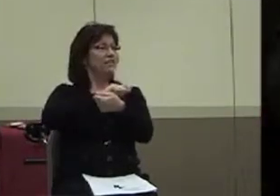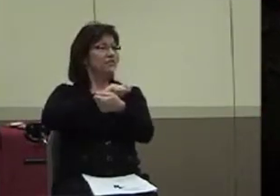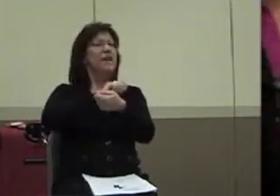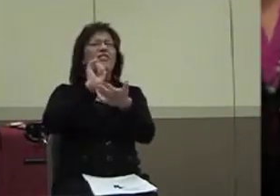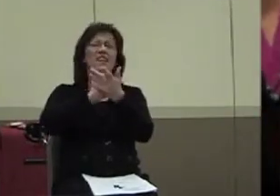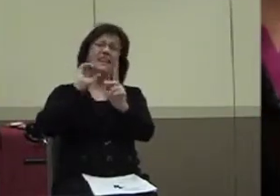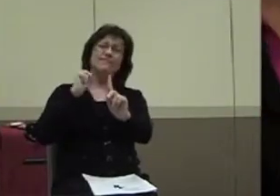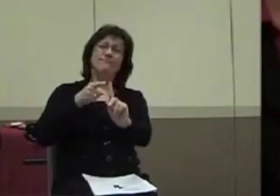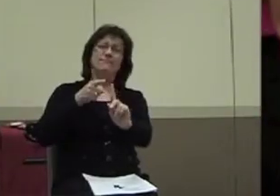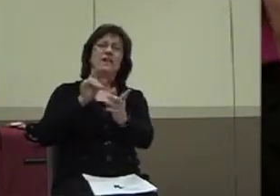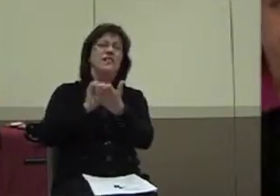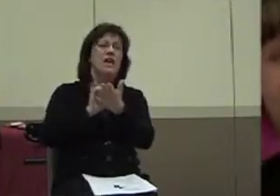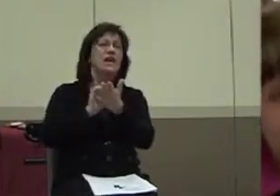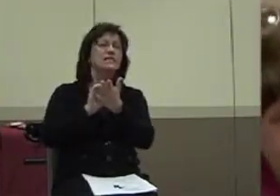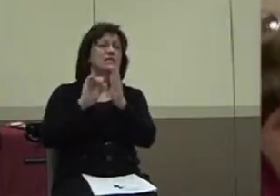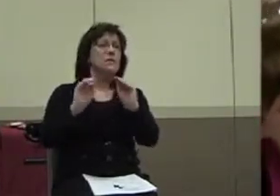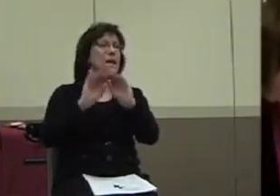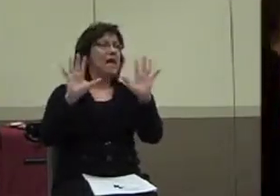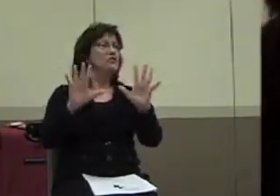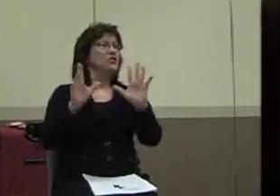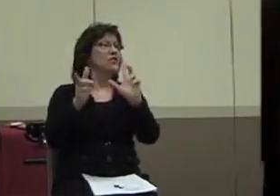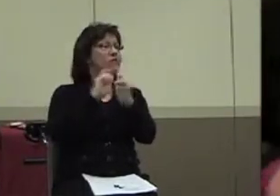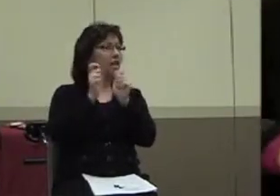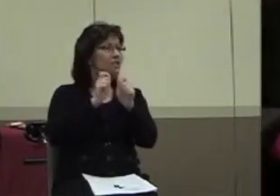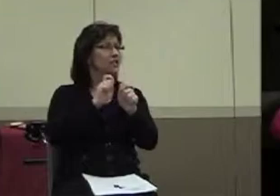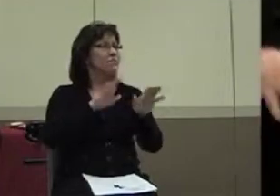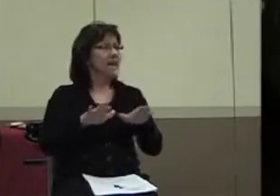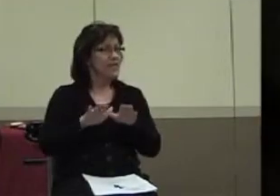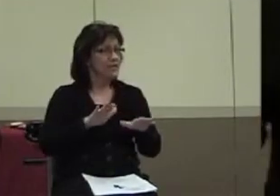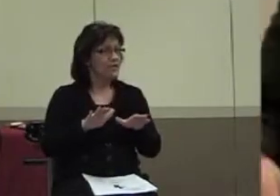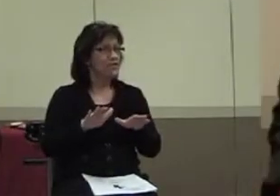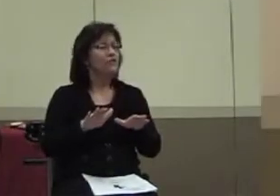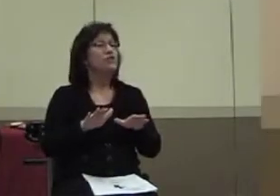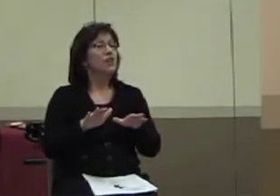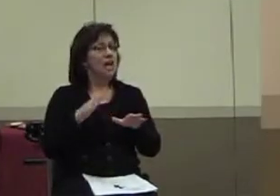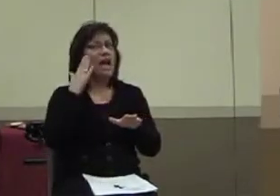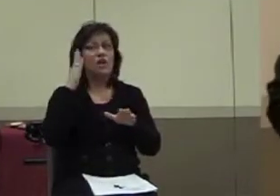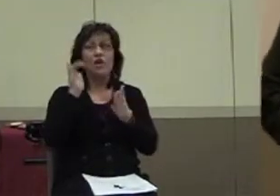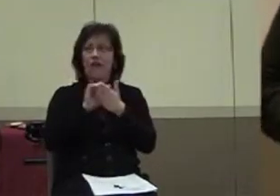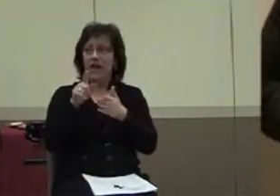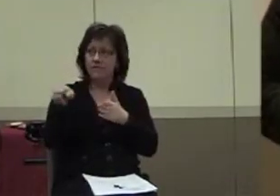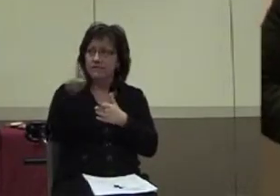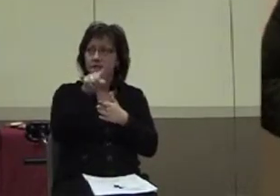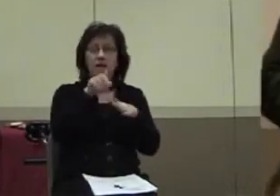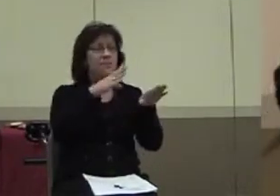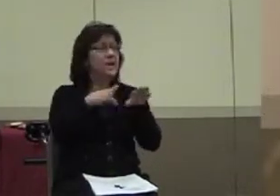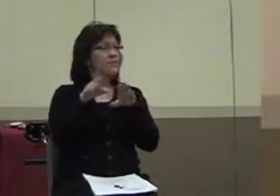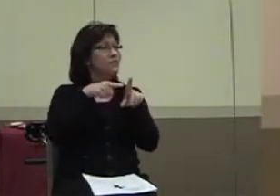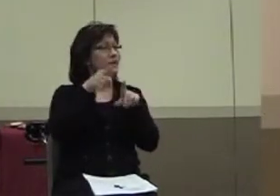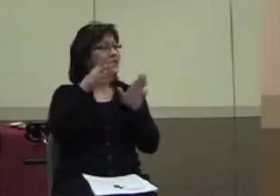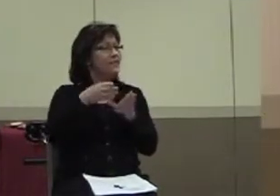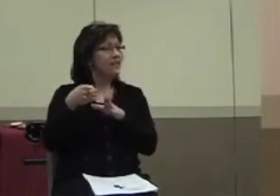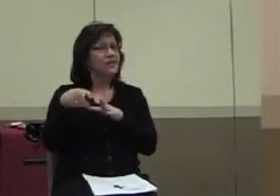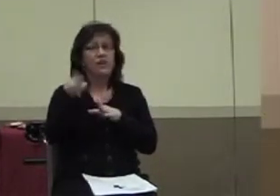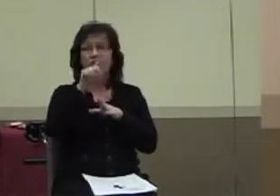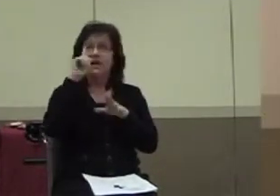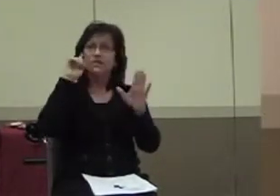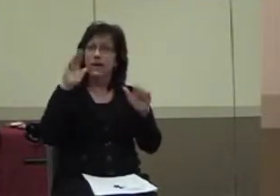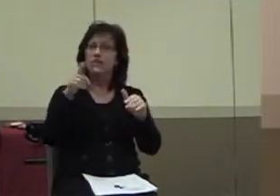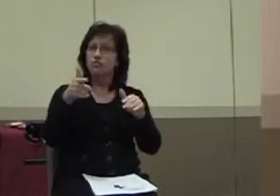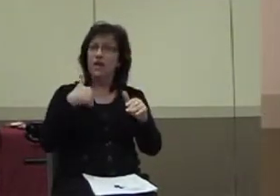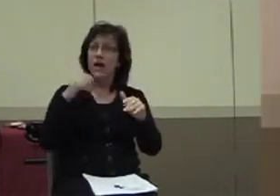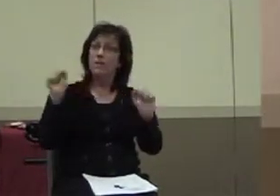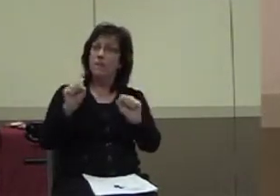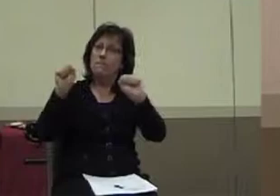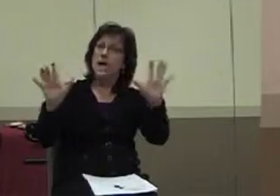real magic of changing behavior. And I know that as behavior specialists, you guys are expected to have a magic wand,